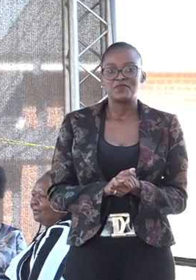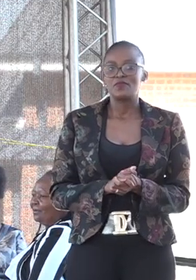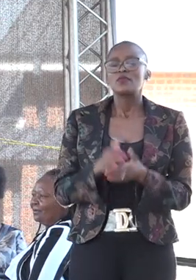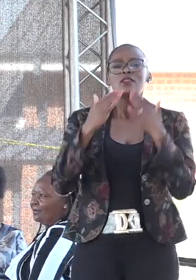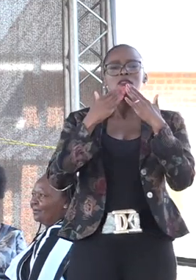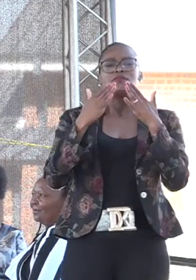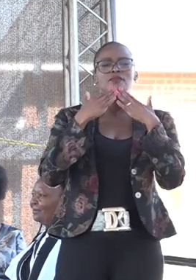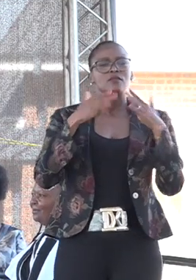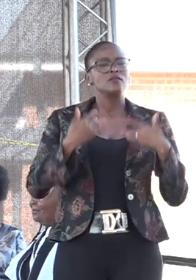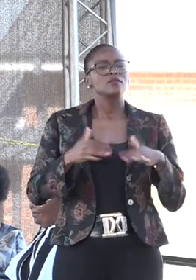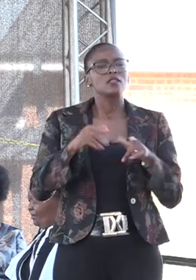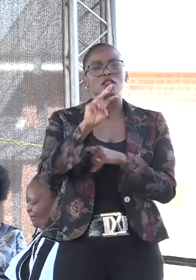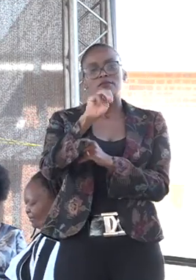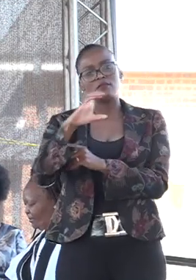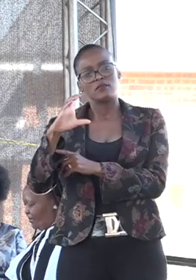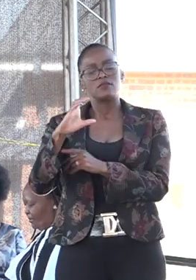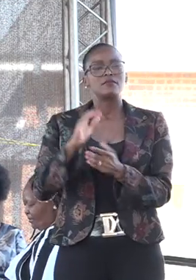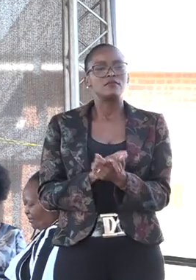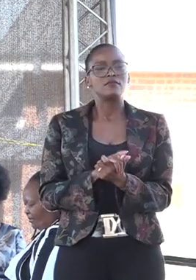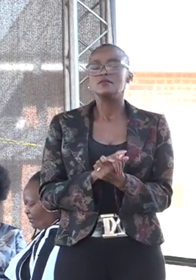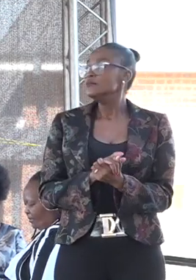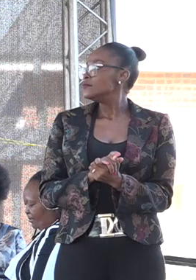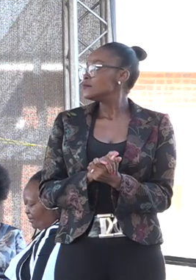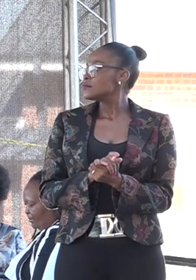thank you so much MEC Mayile